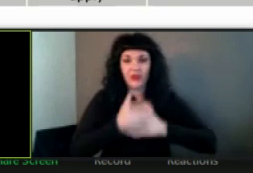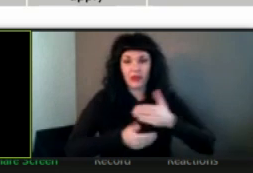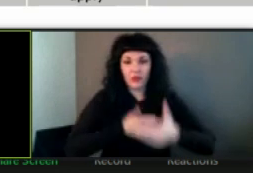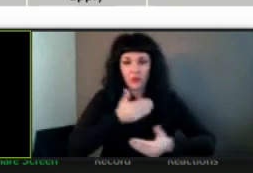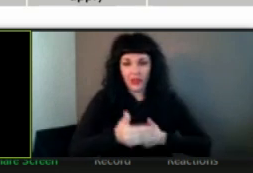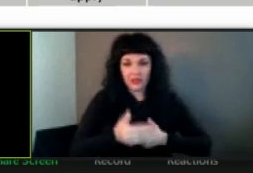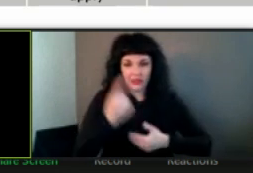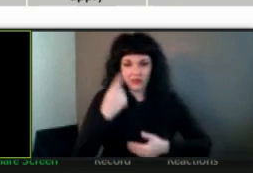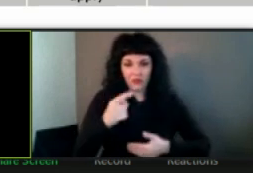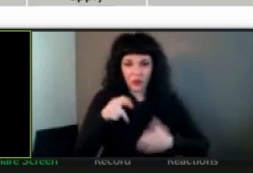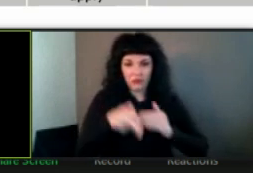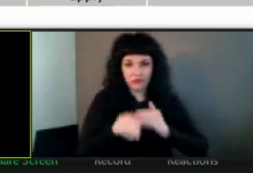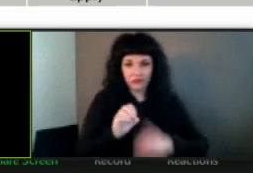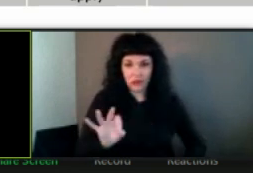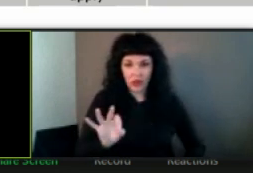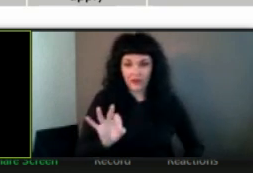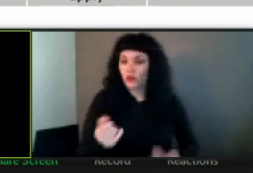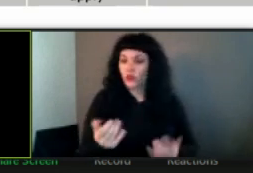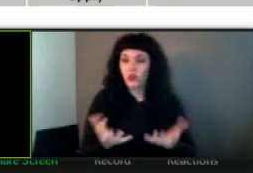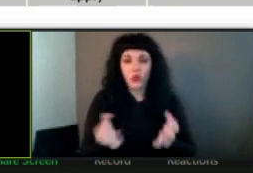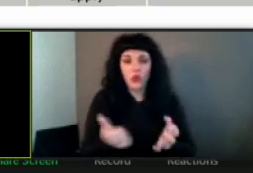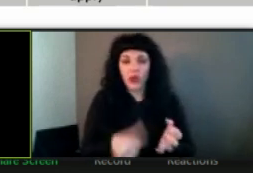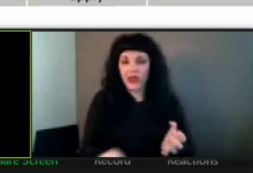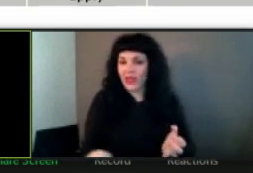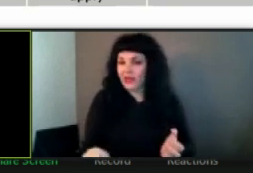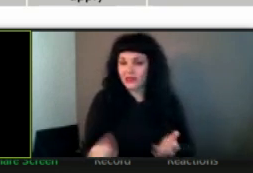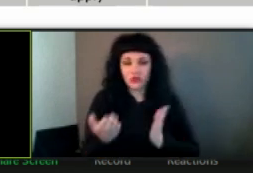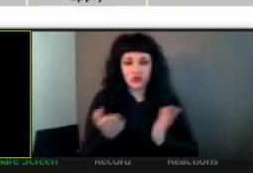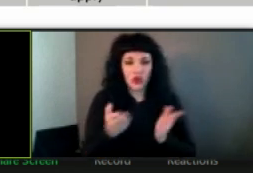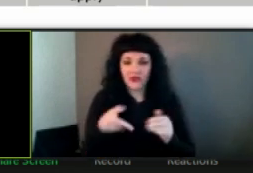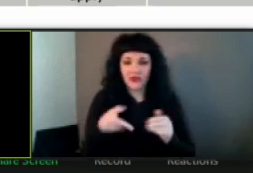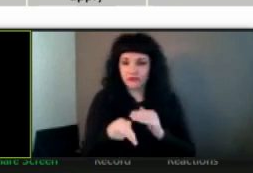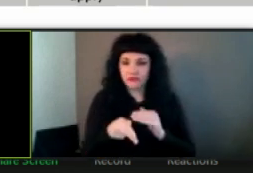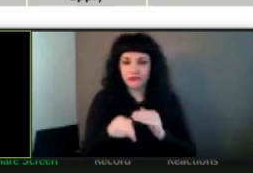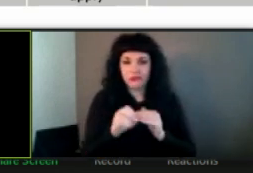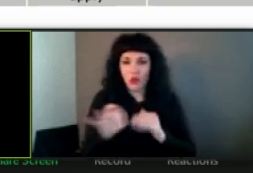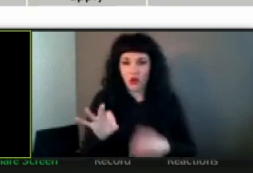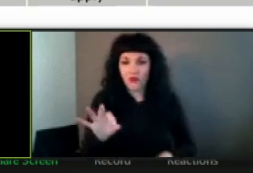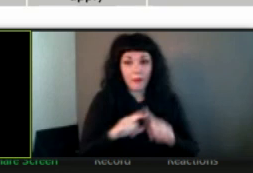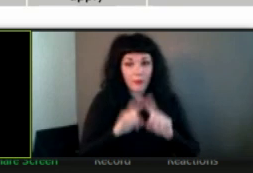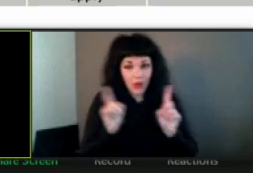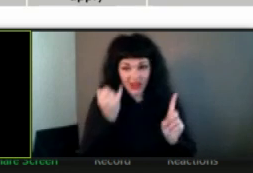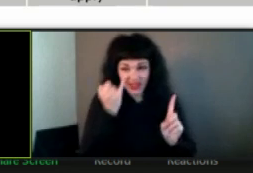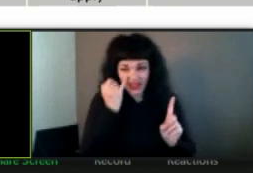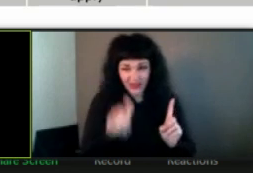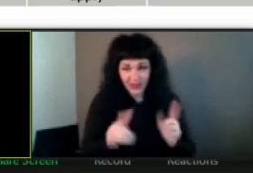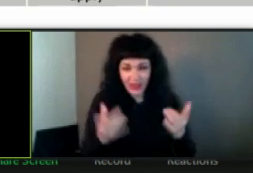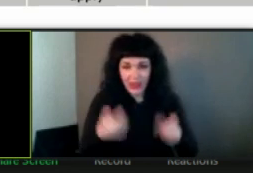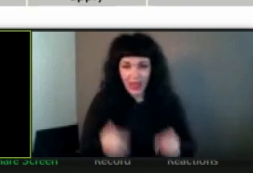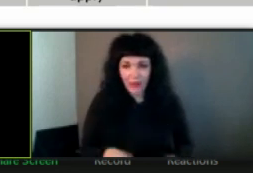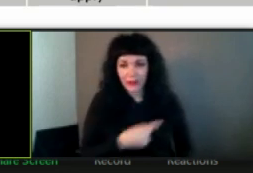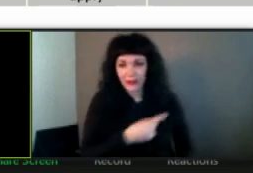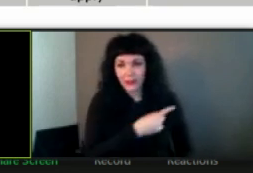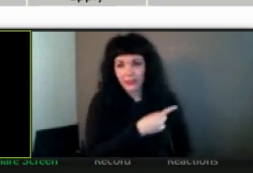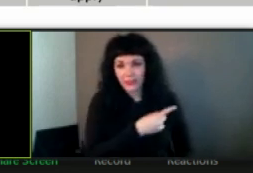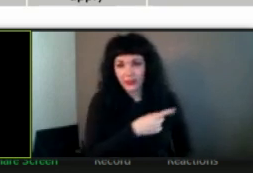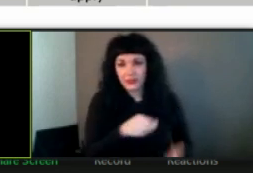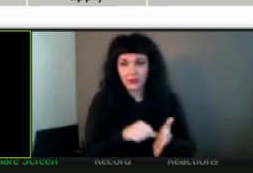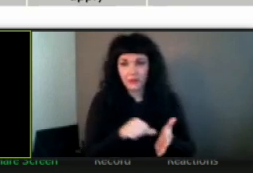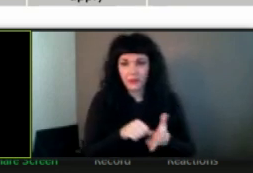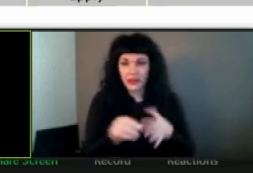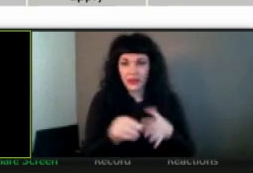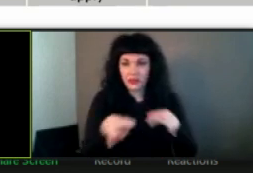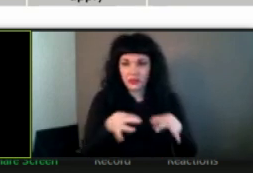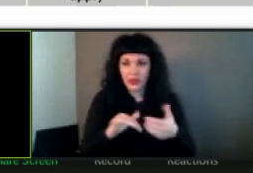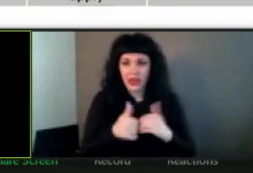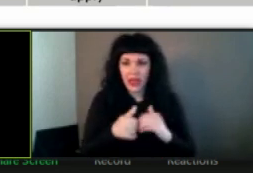service because we don't want anybody's service turned off. But if it so happens, if that does happen, this page talk about the